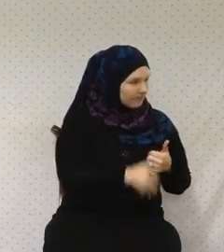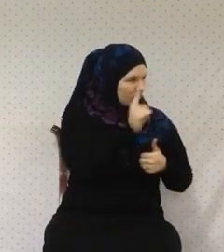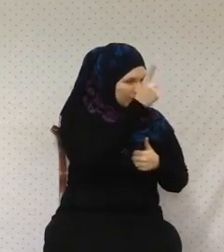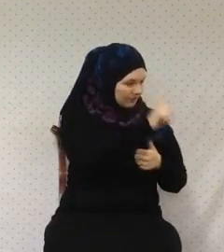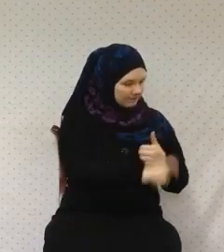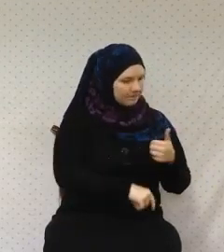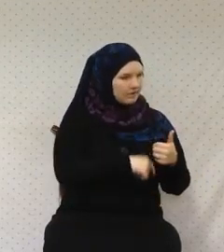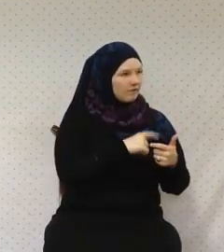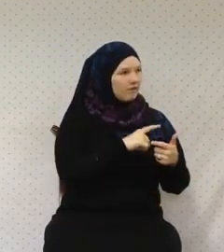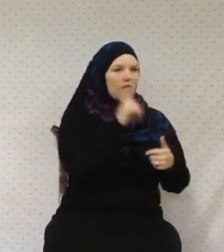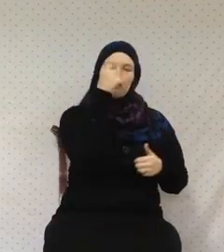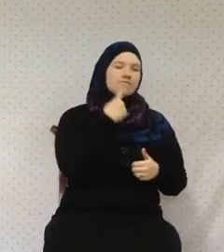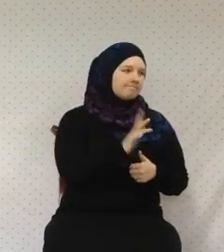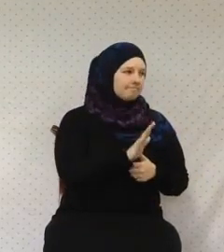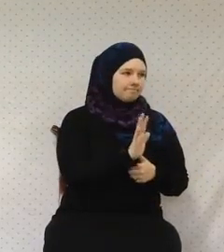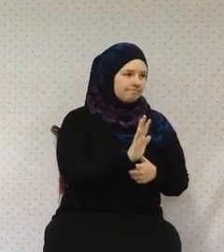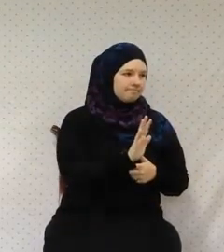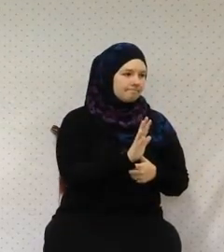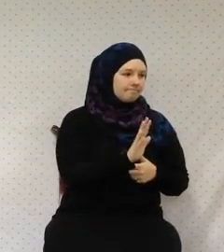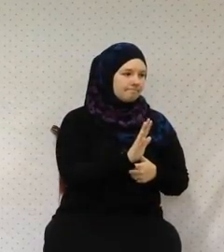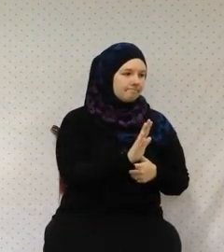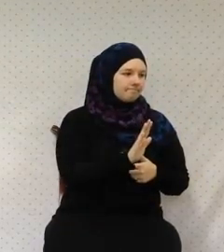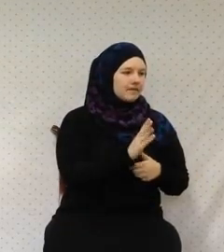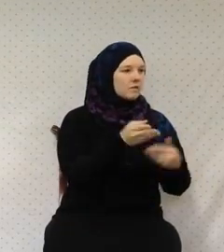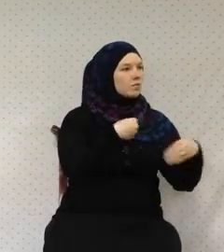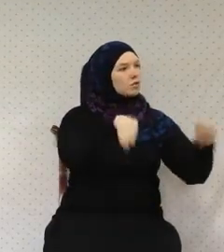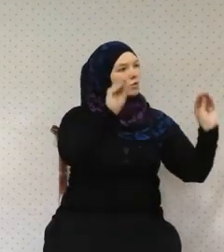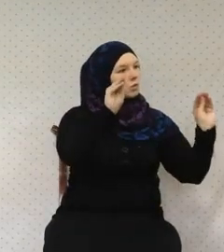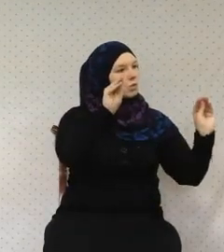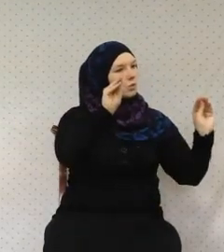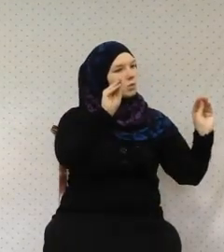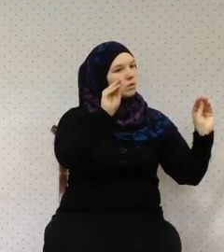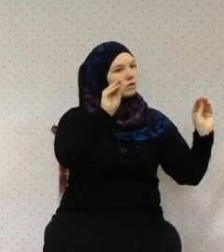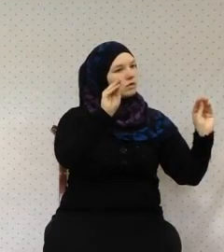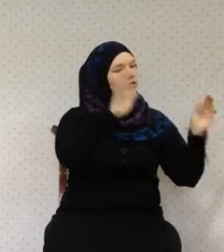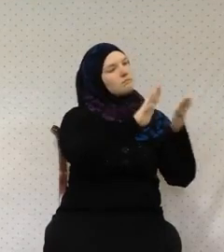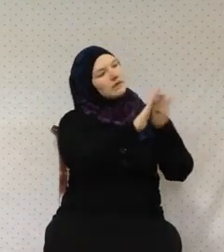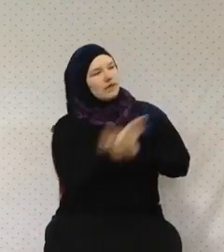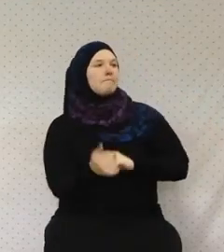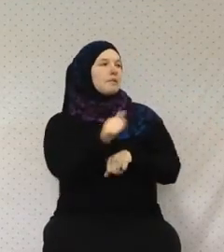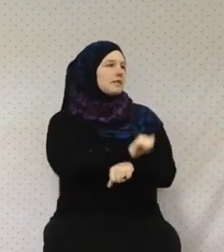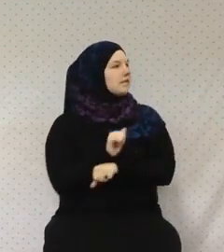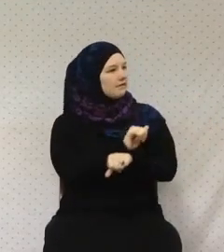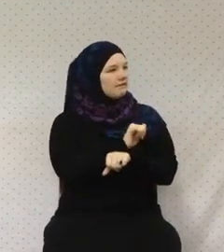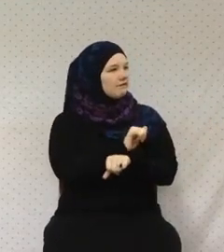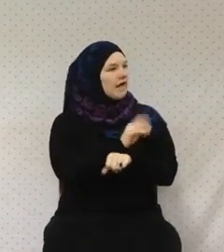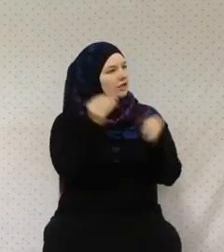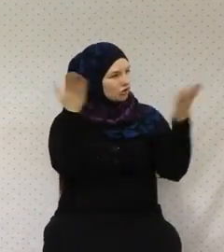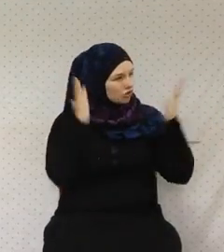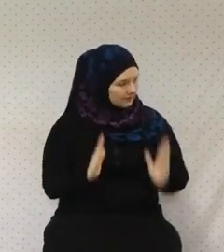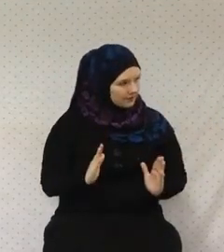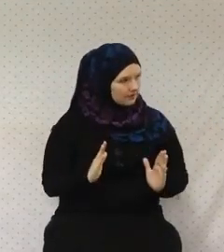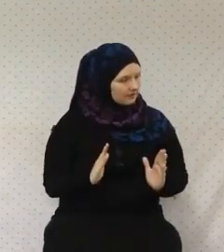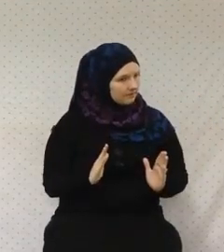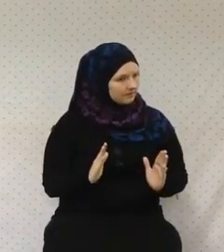die. Allah saved him. He was sold to turn into a slave and a